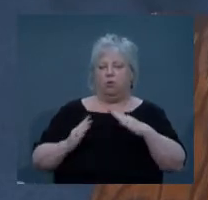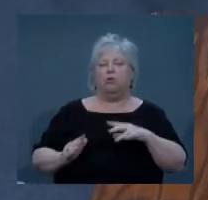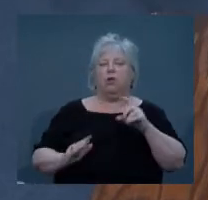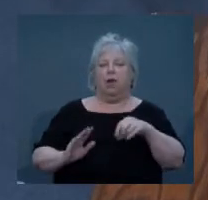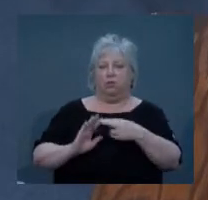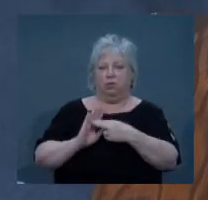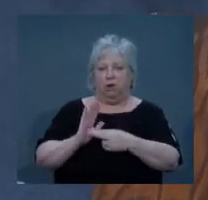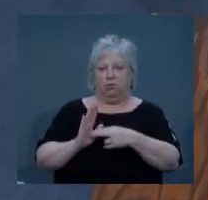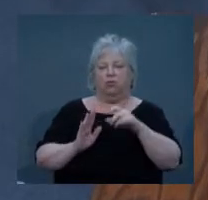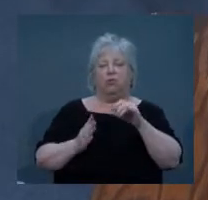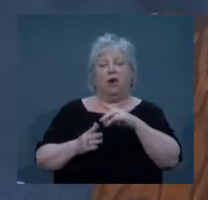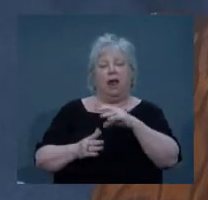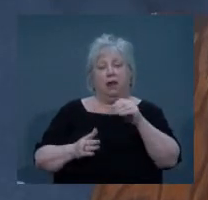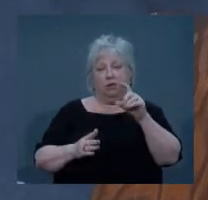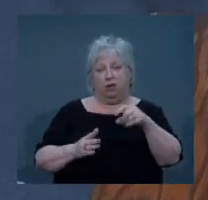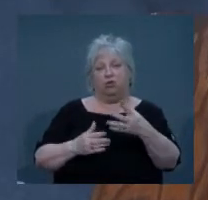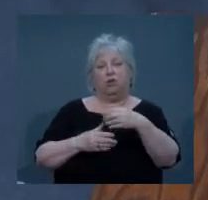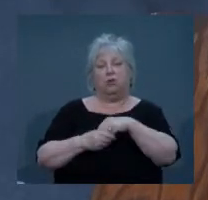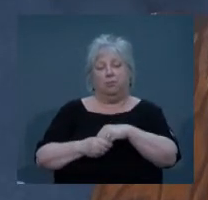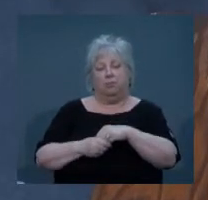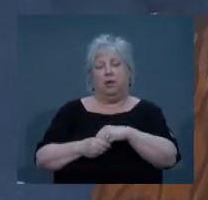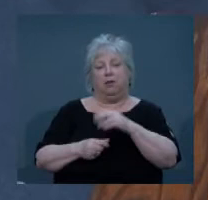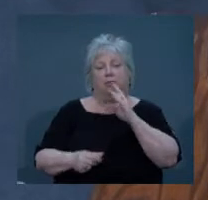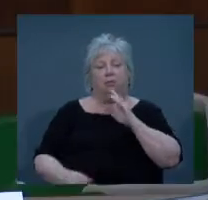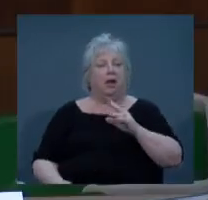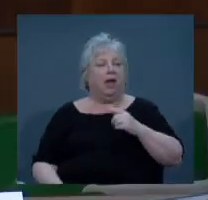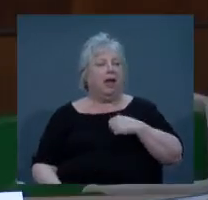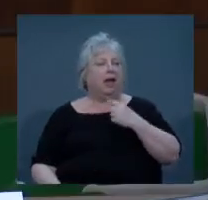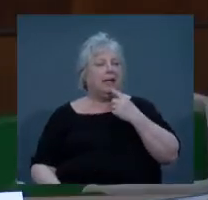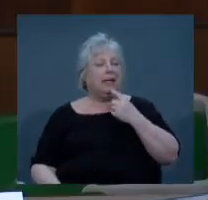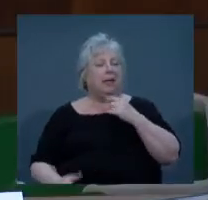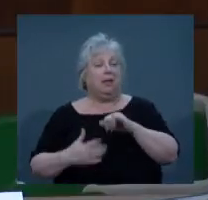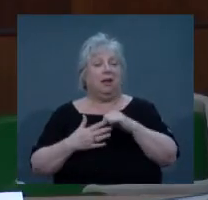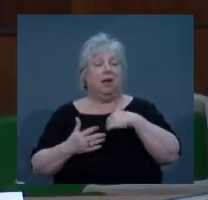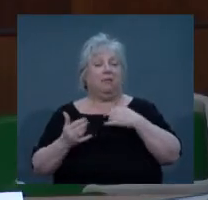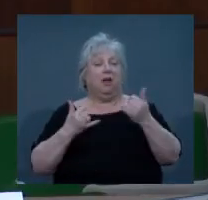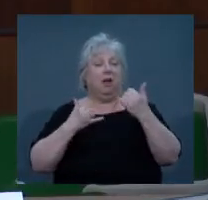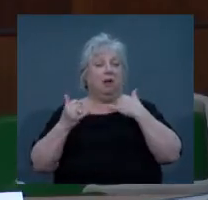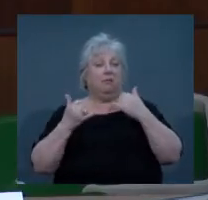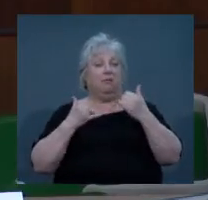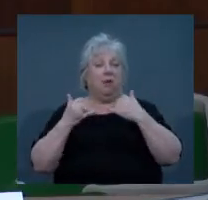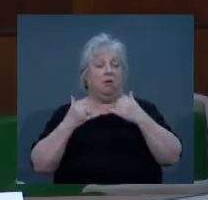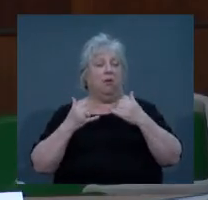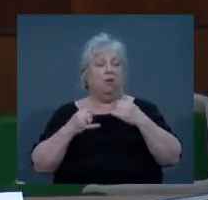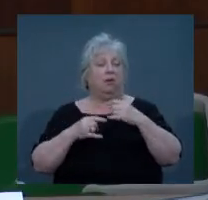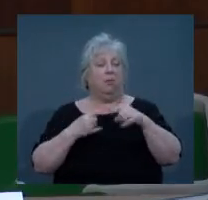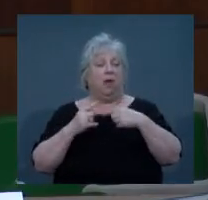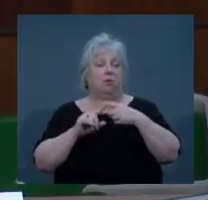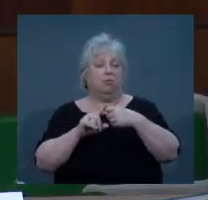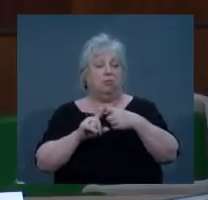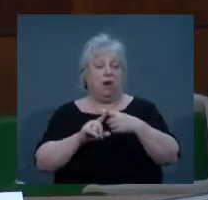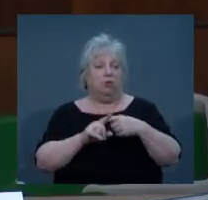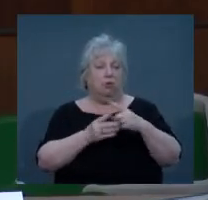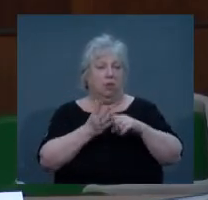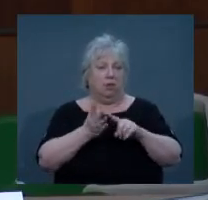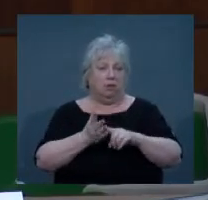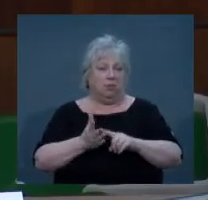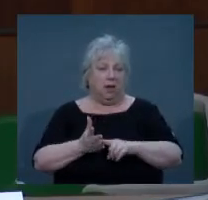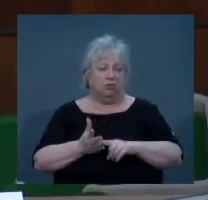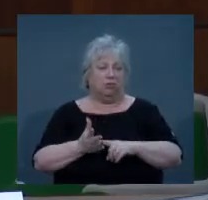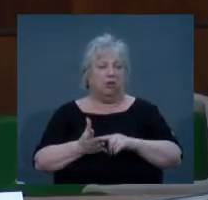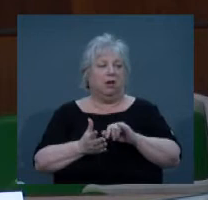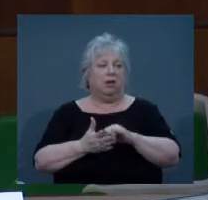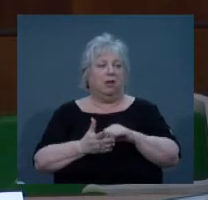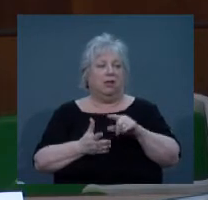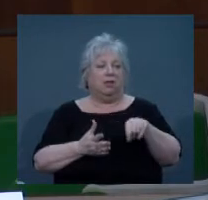register those. Yes, ma'am. Okay. And I can tell you that I've had phone calls about real inspection, that